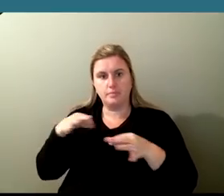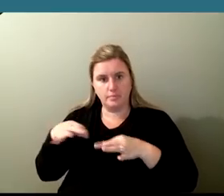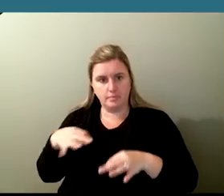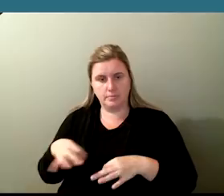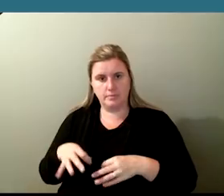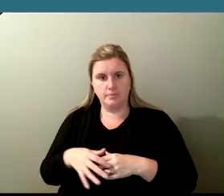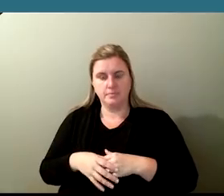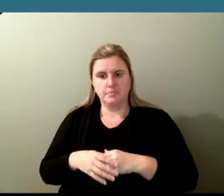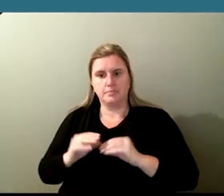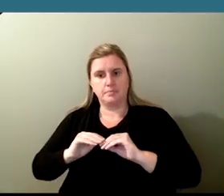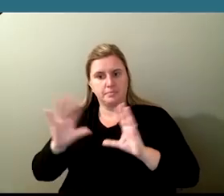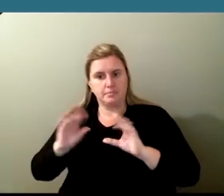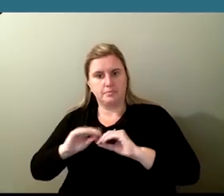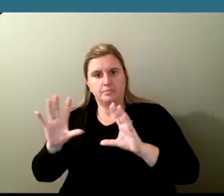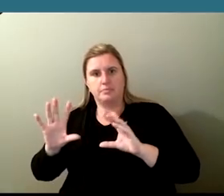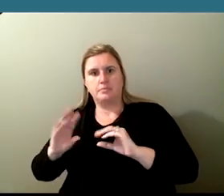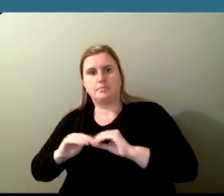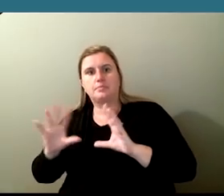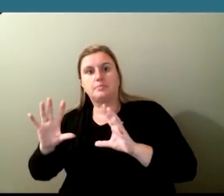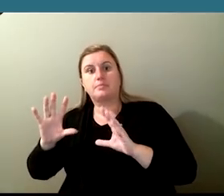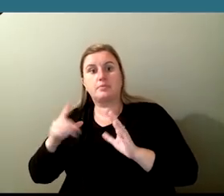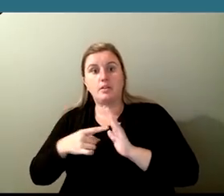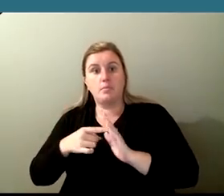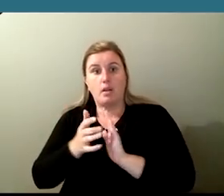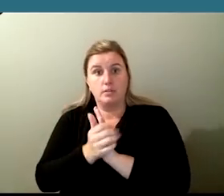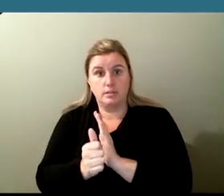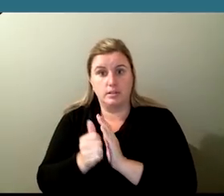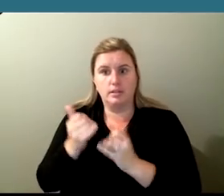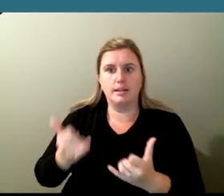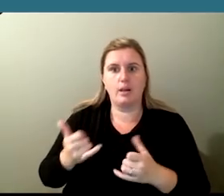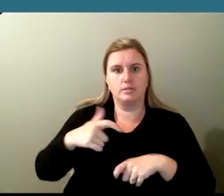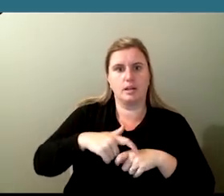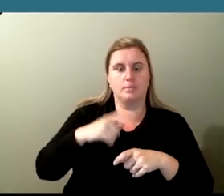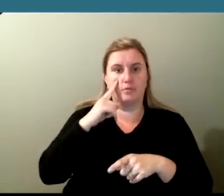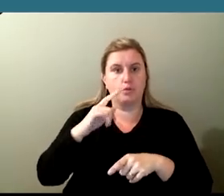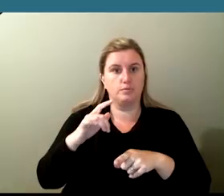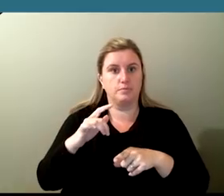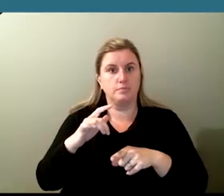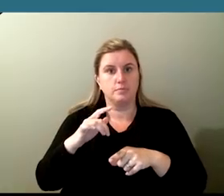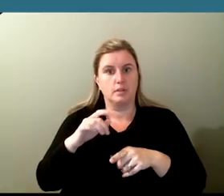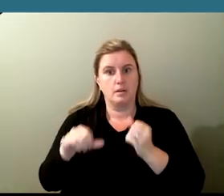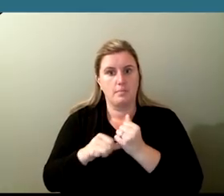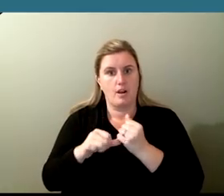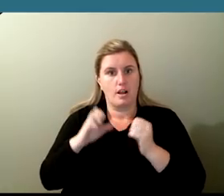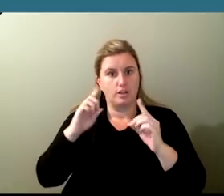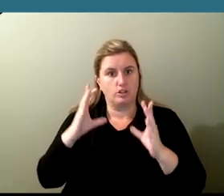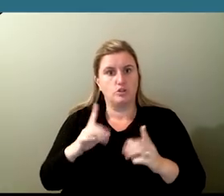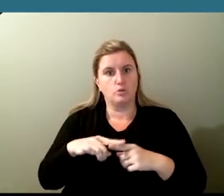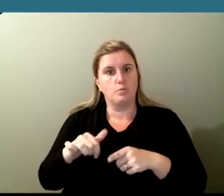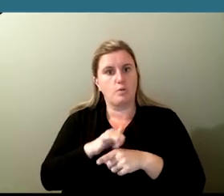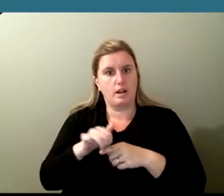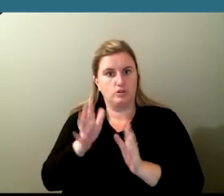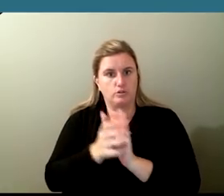explanations, clarifications, model the skill. Now it is the time for our paraeducators to practice the